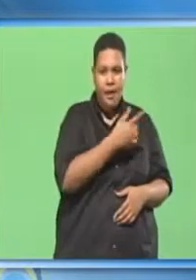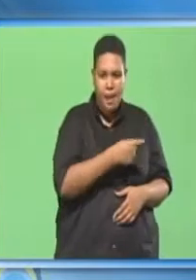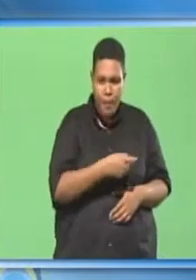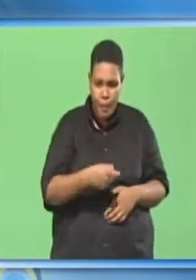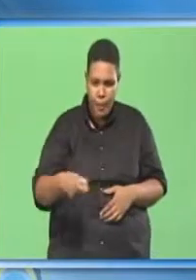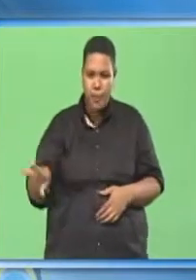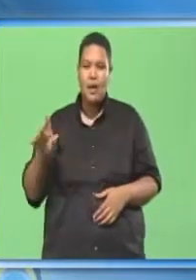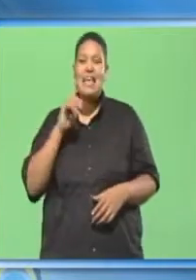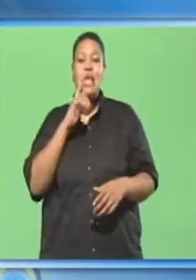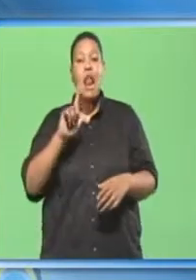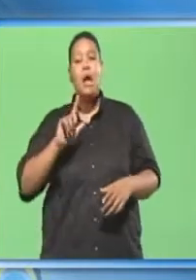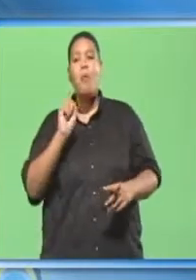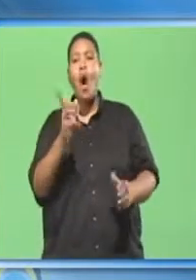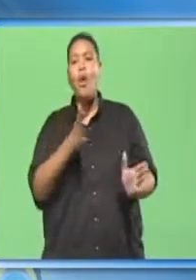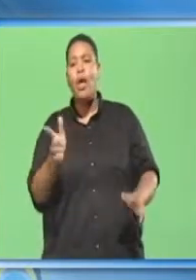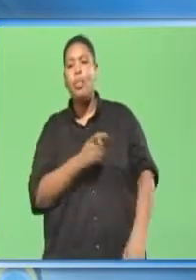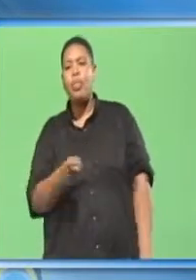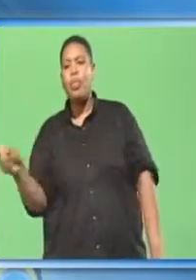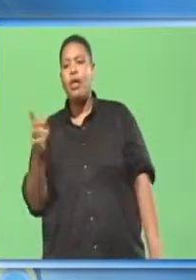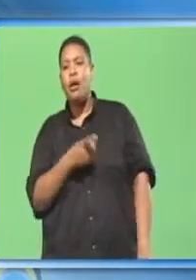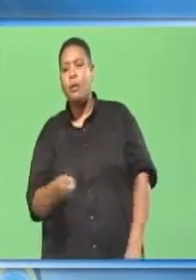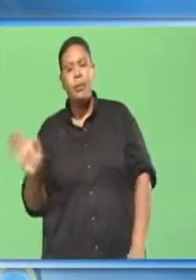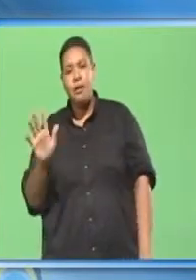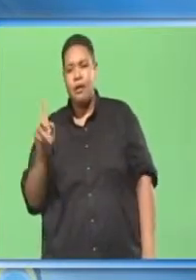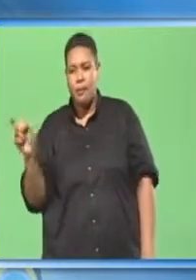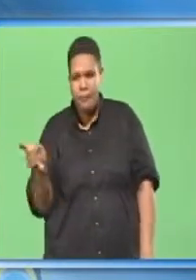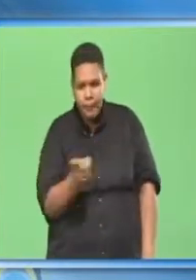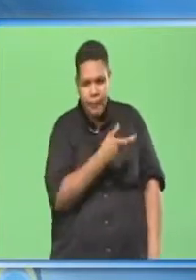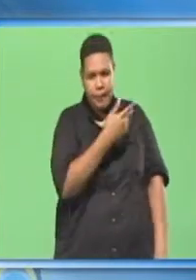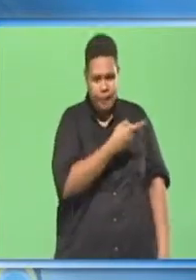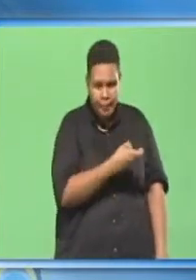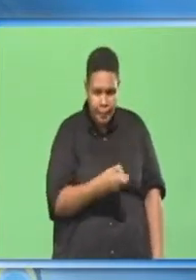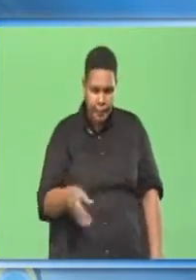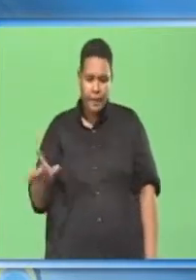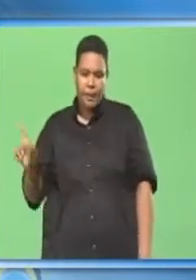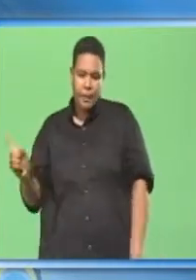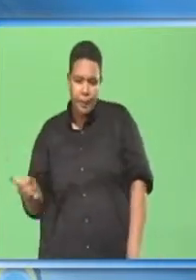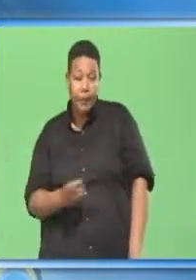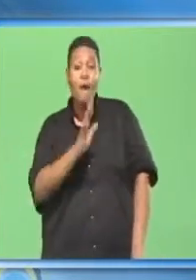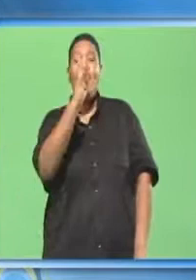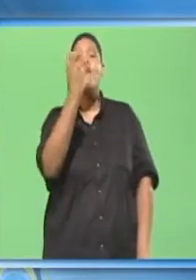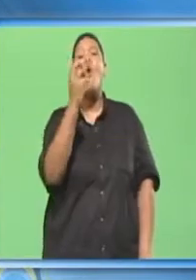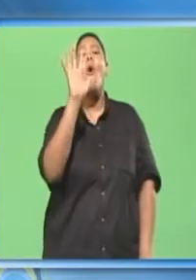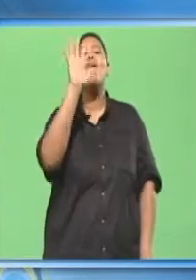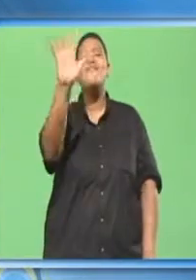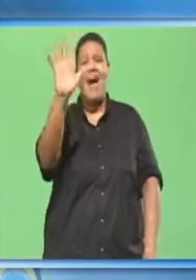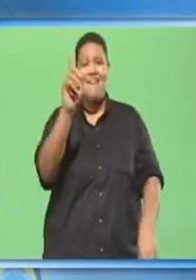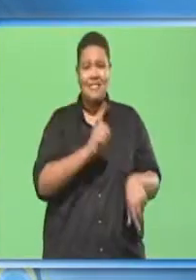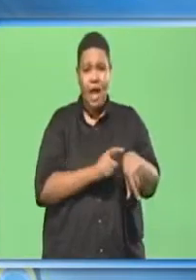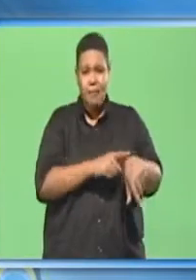and right strokes. Spray on 4 or 5 coats of thin lacquer.